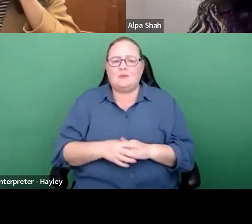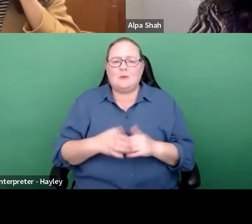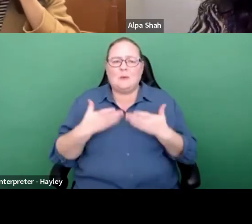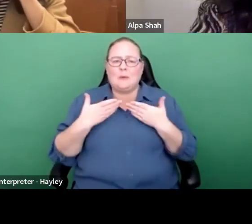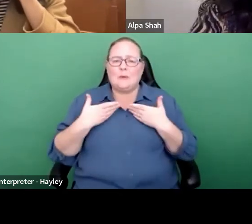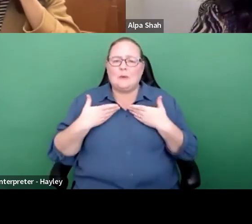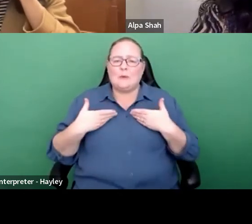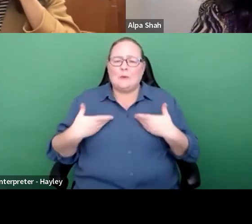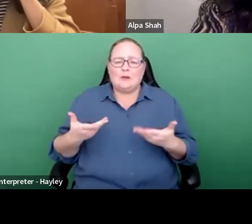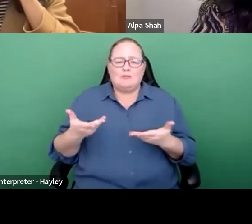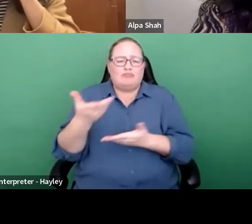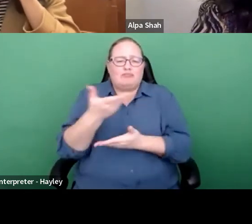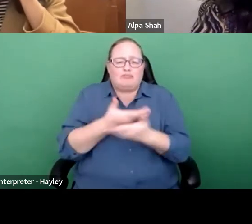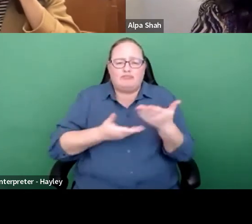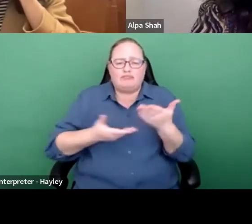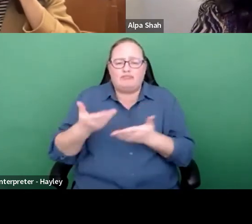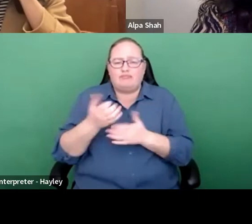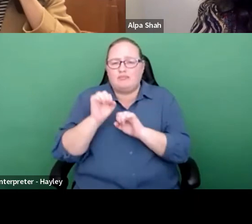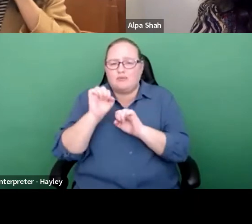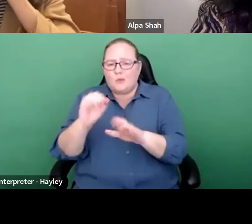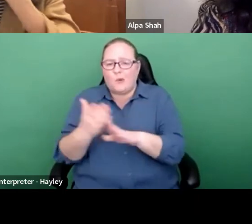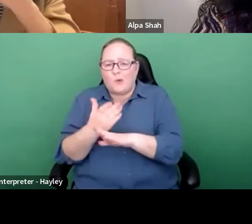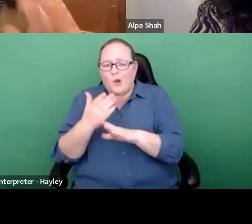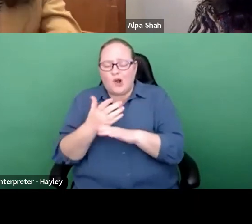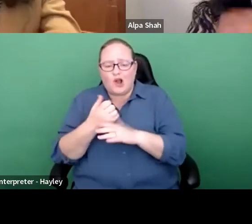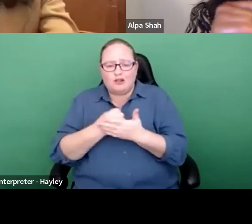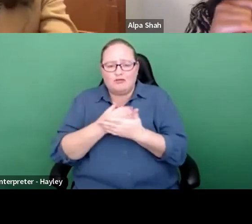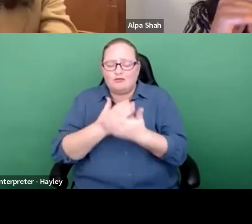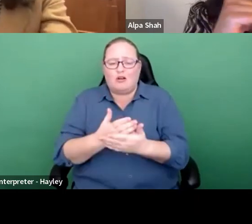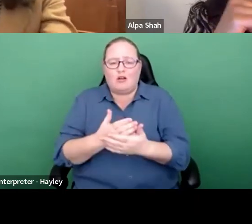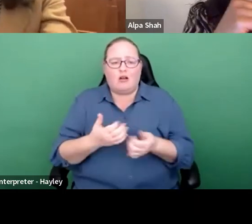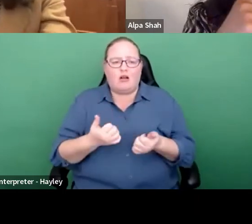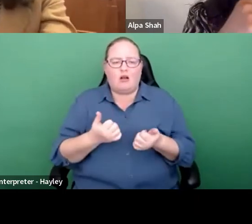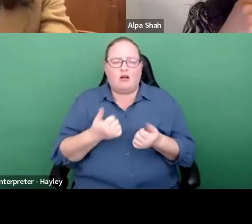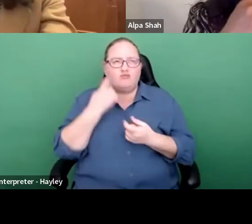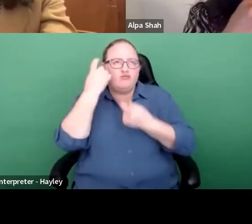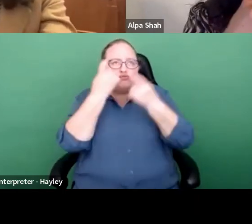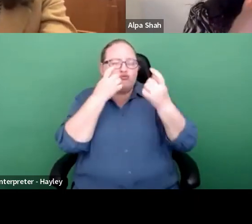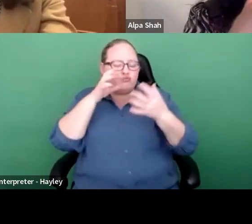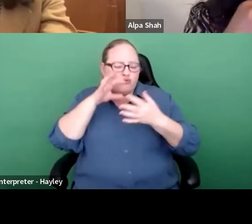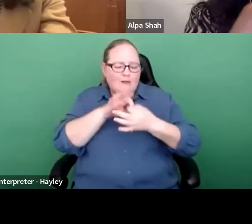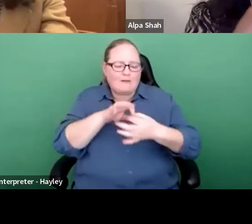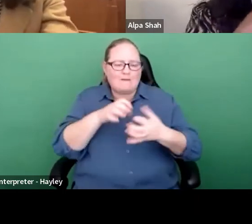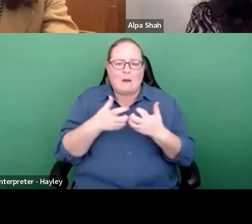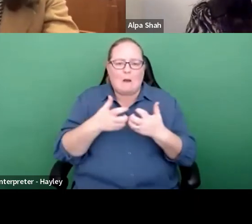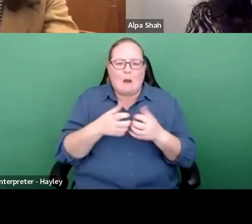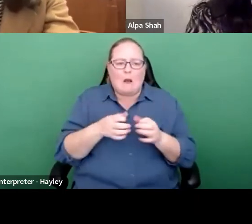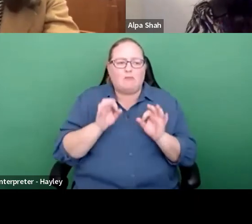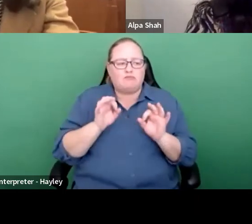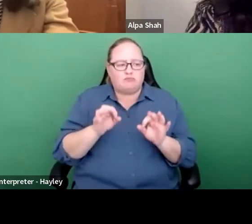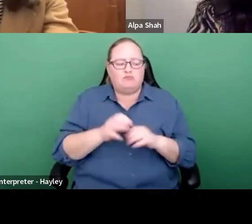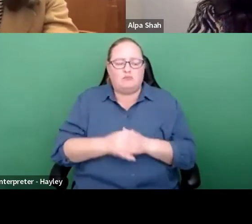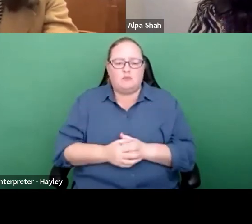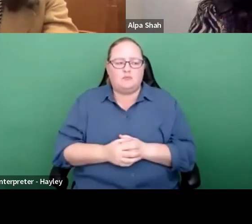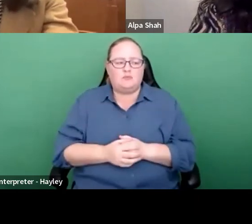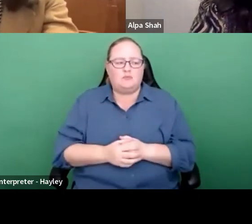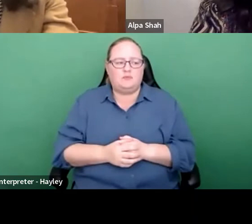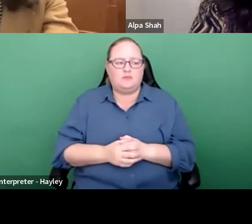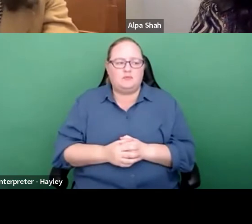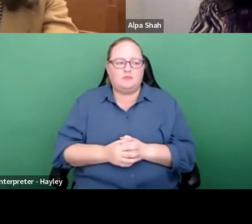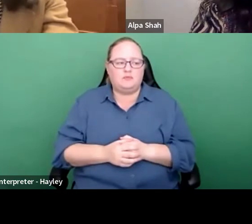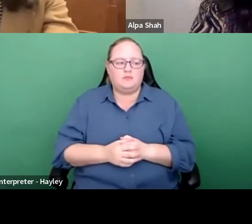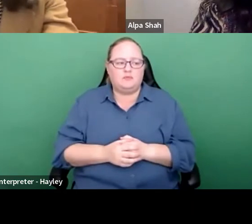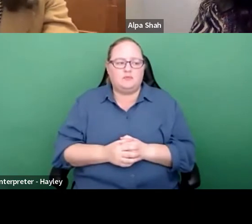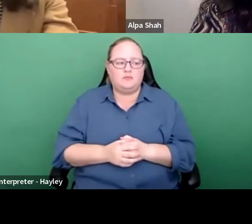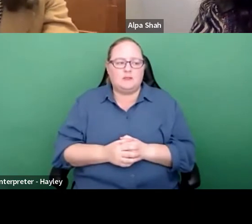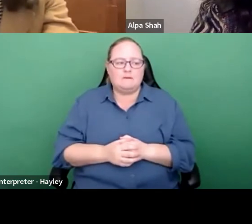illuminating discussions and sharing your work with us and thinking through its relevance. I will open to